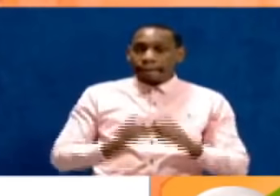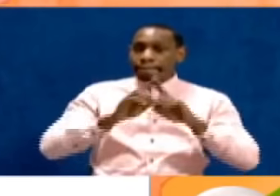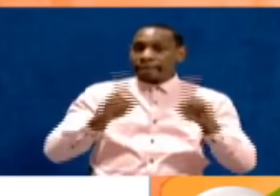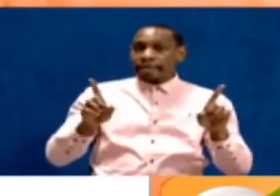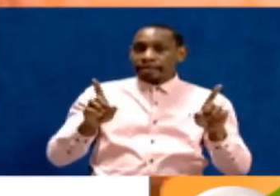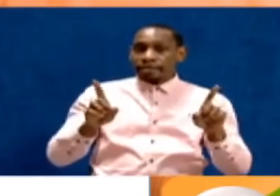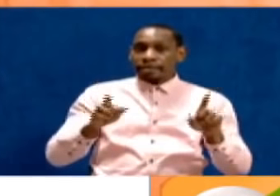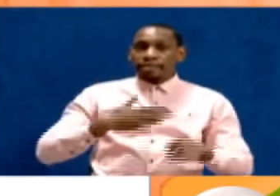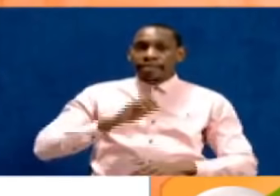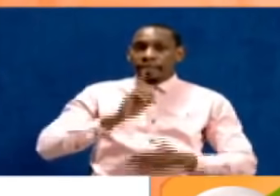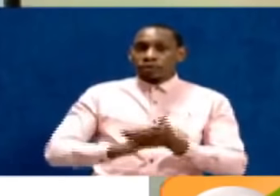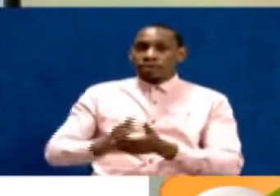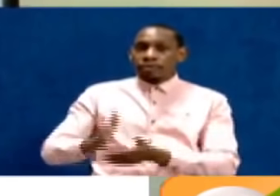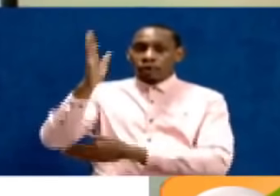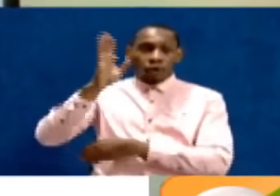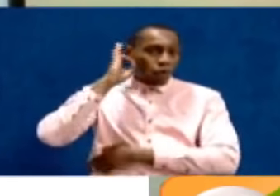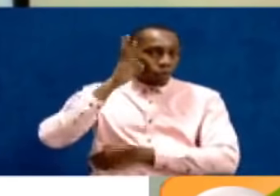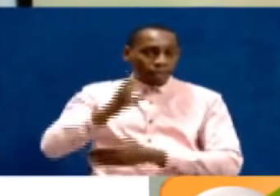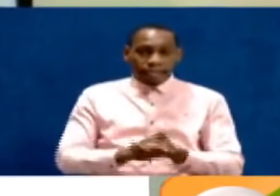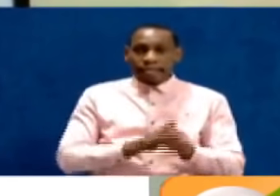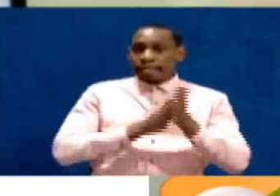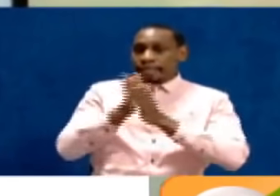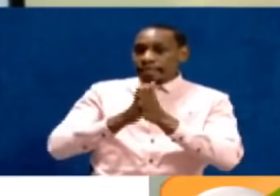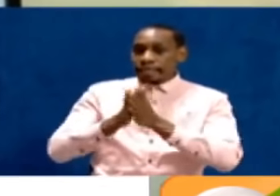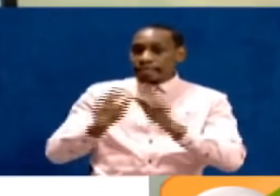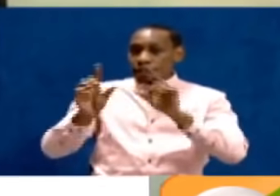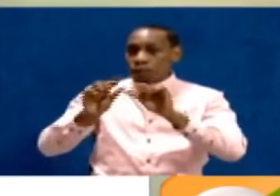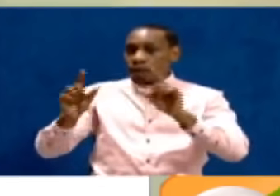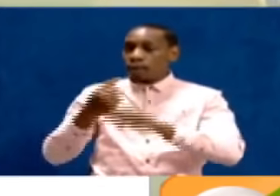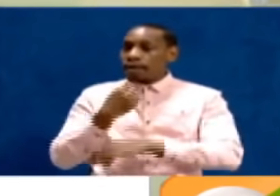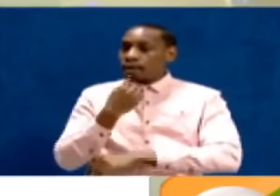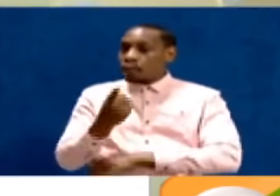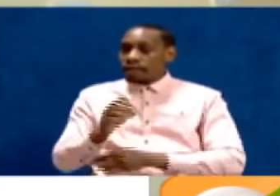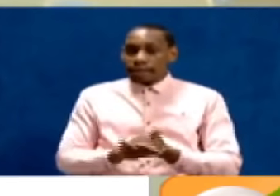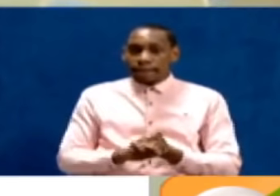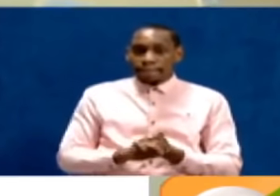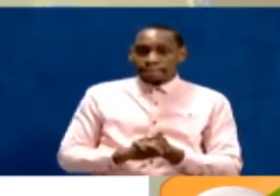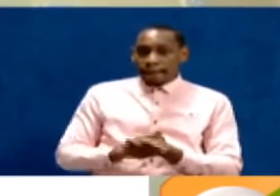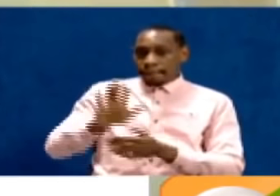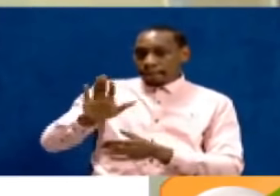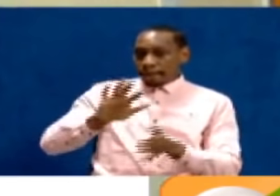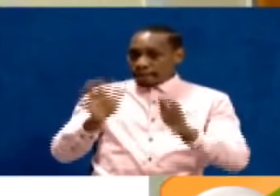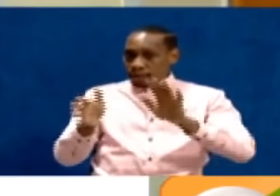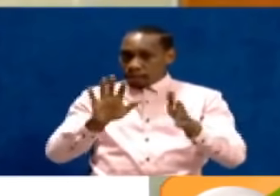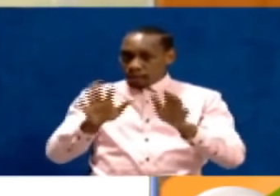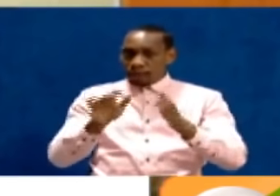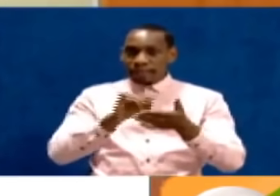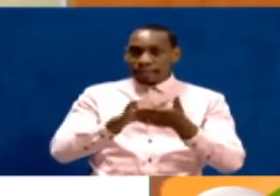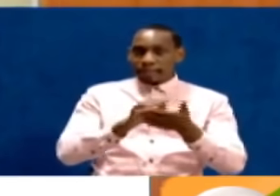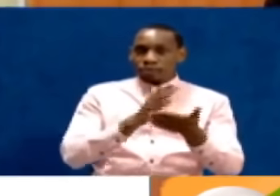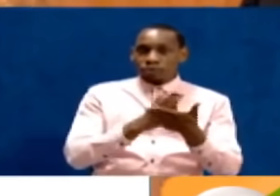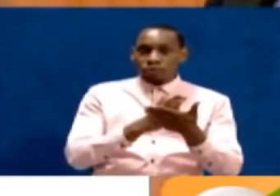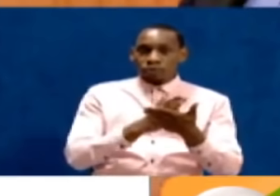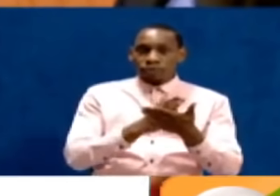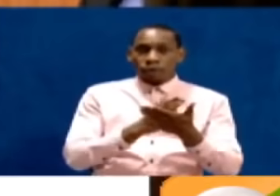But I say God willing. Very interesting. We spoke about Moi. Yes. Your body language there looks like you really